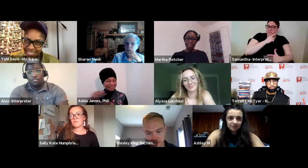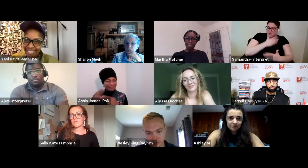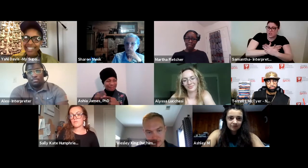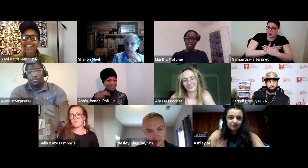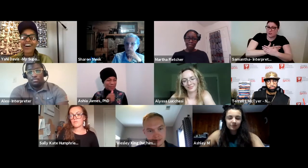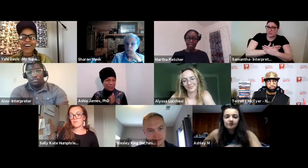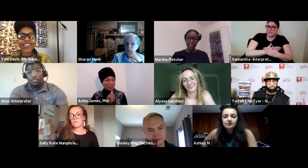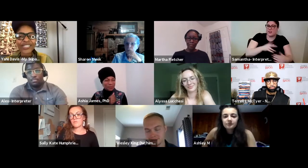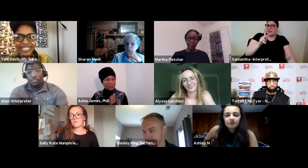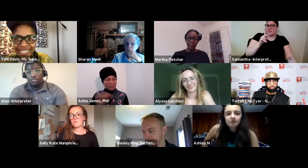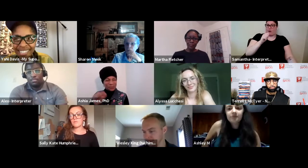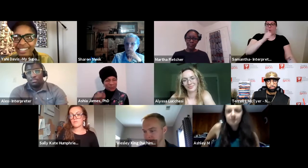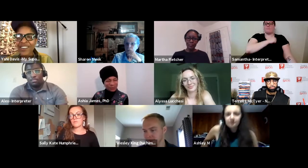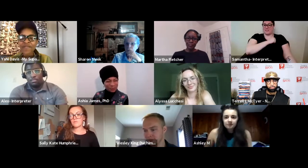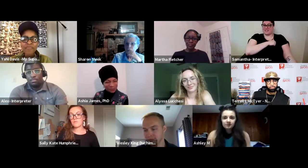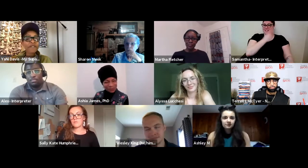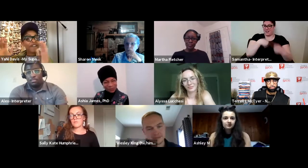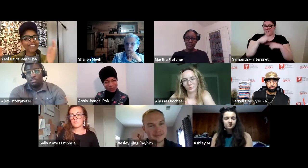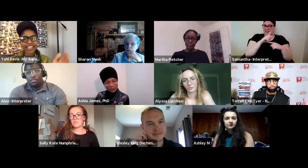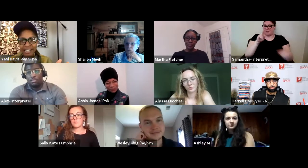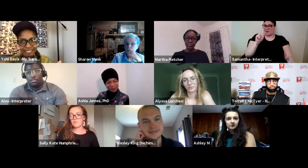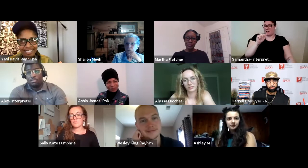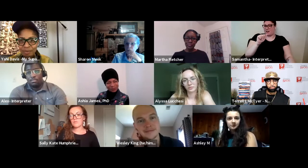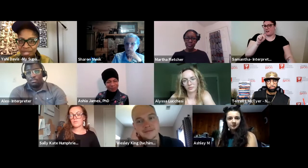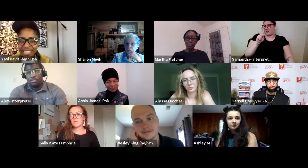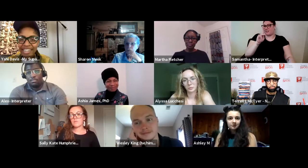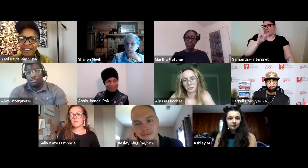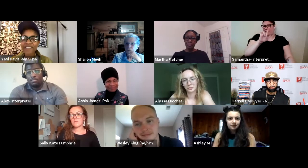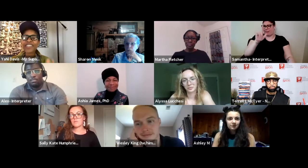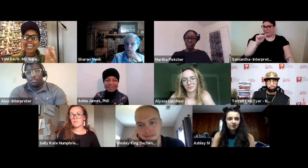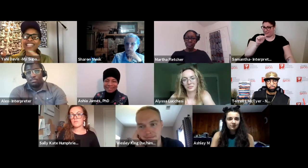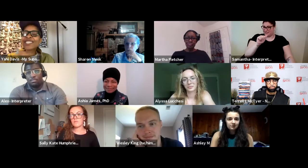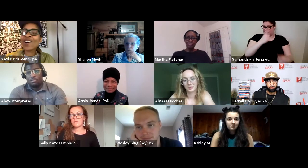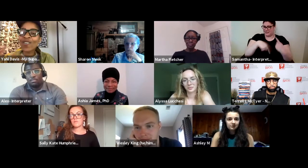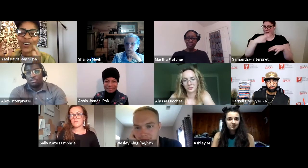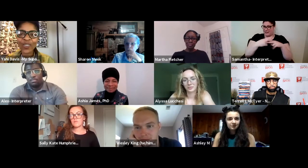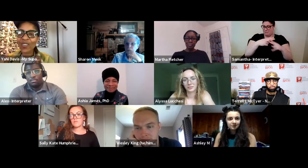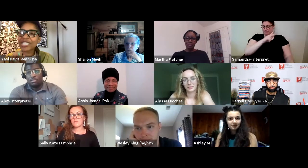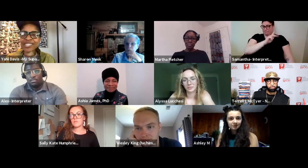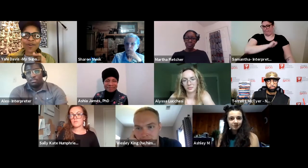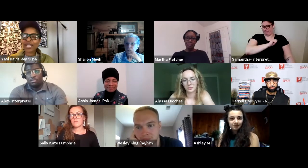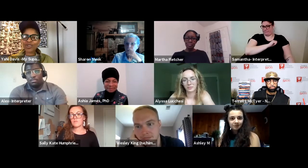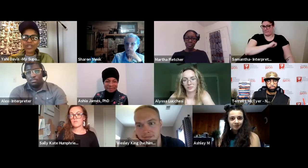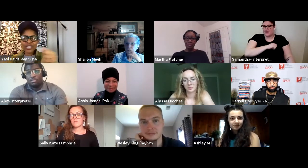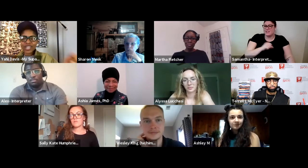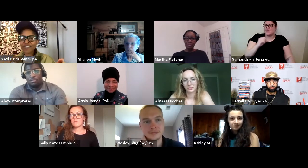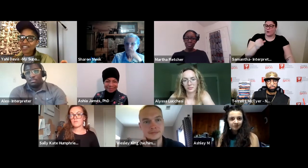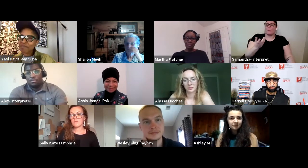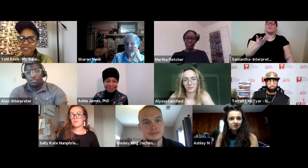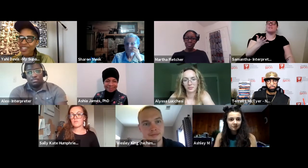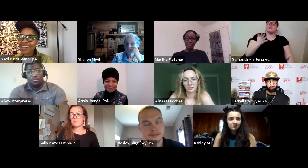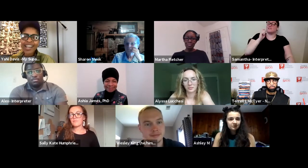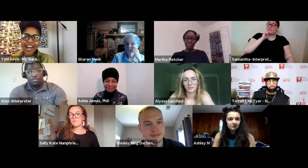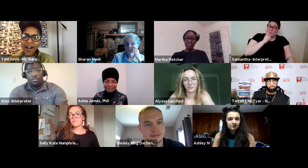Atlanta all those years ago. Found that out this week. And so cool. We're just gonna make a quick shift